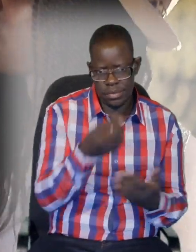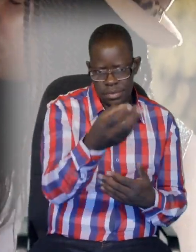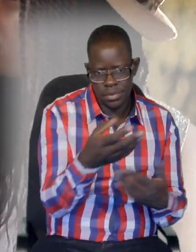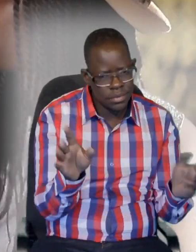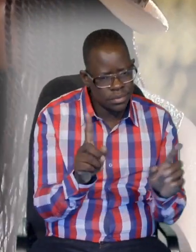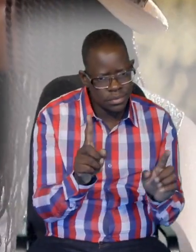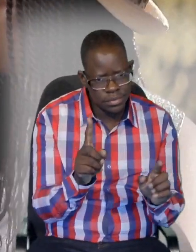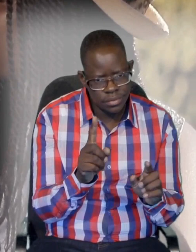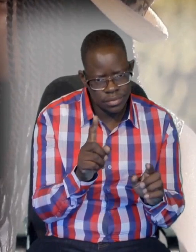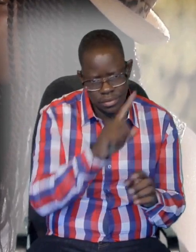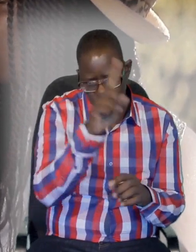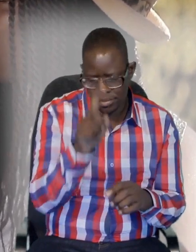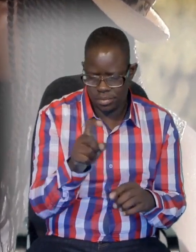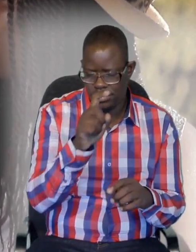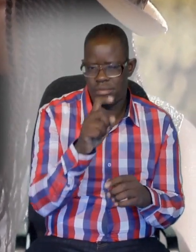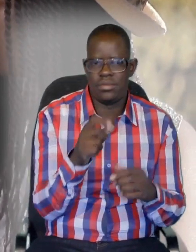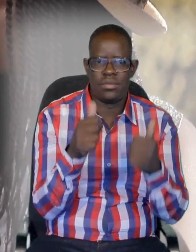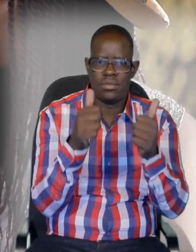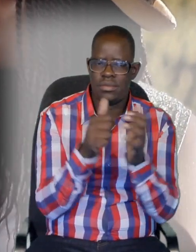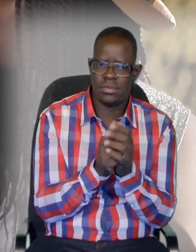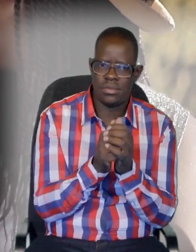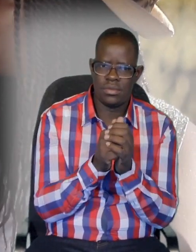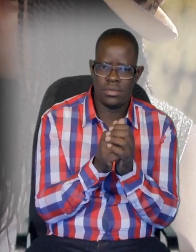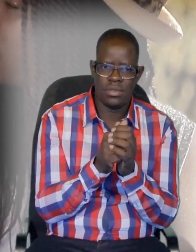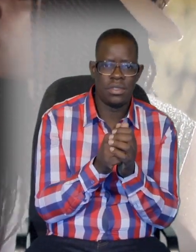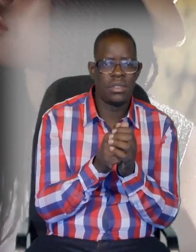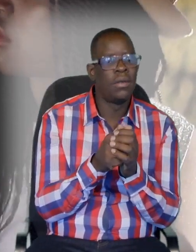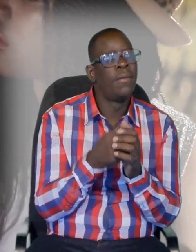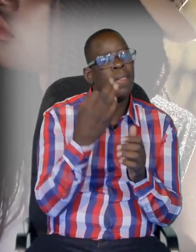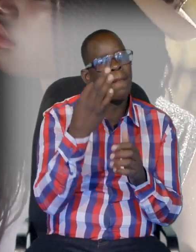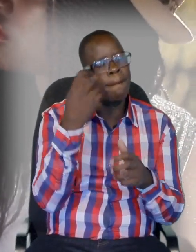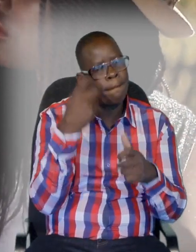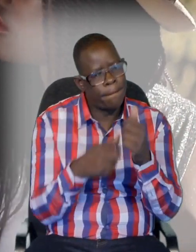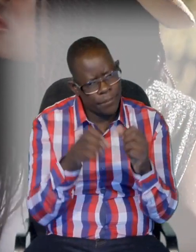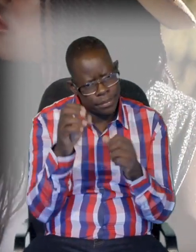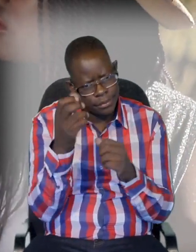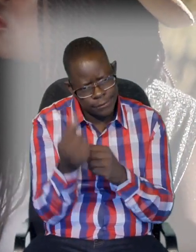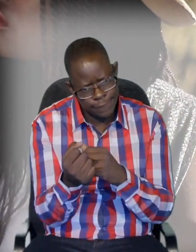question. Let me see. The effect it will have is